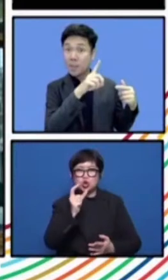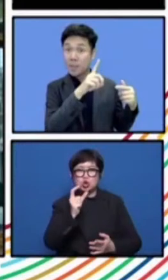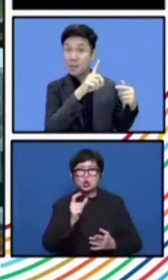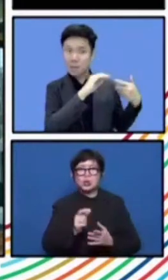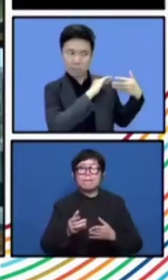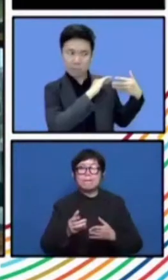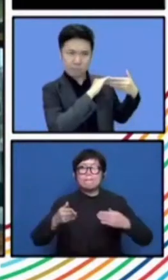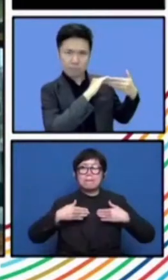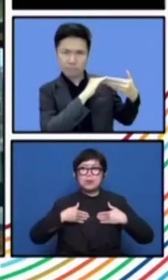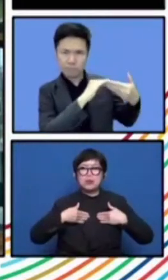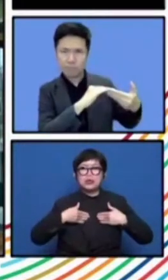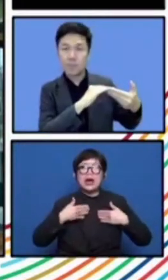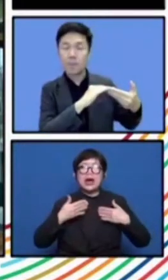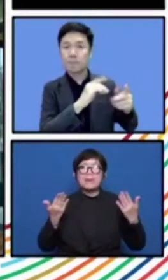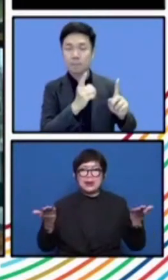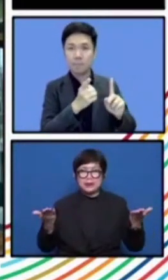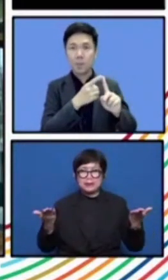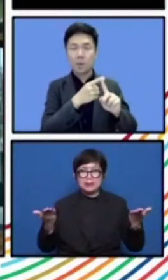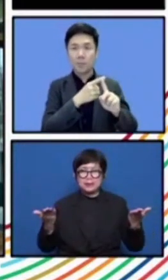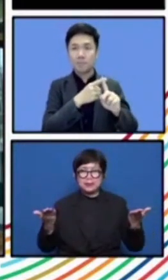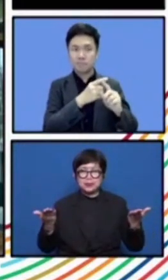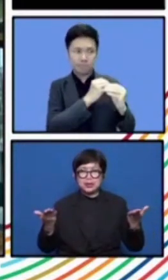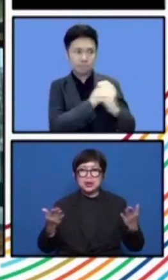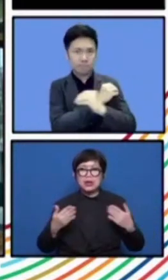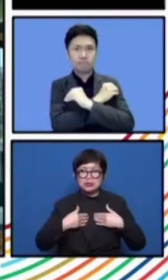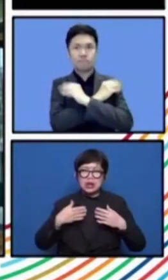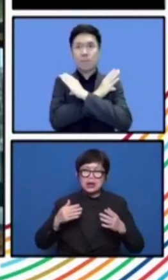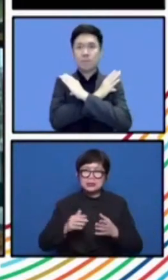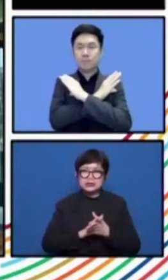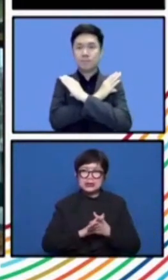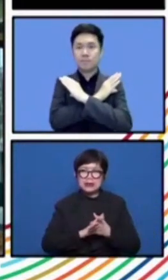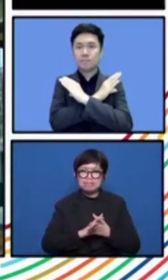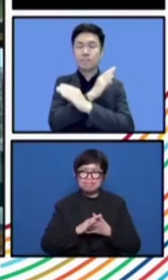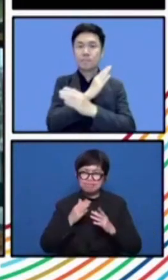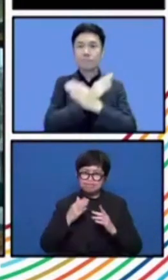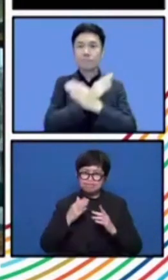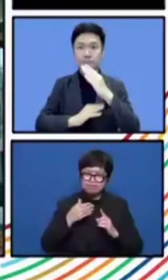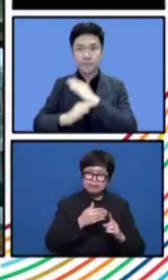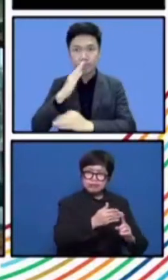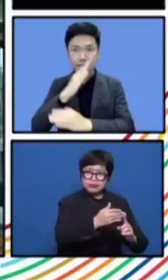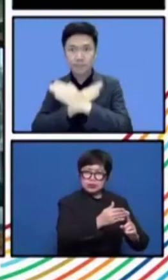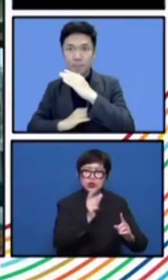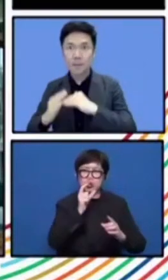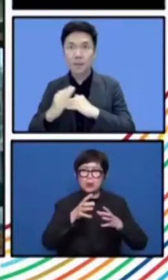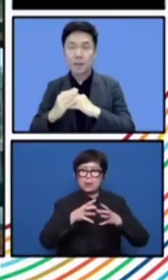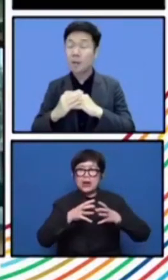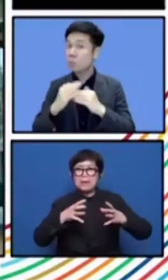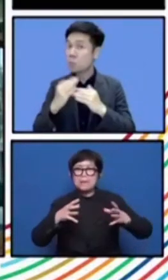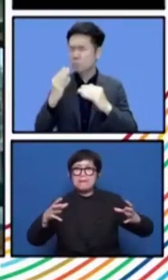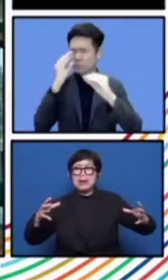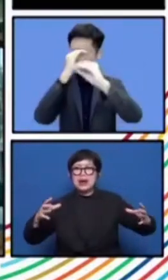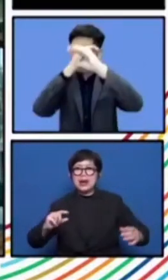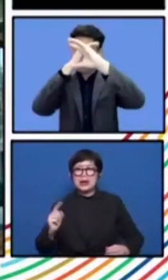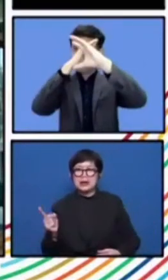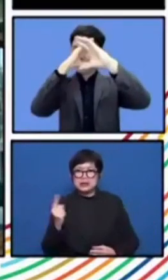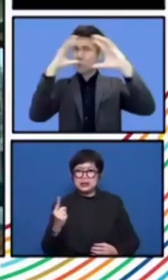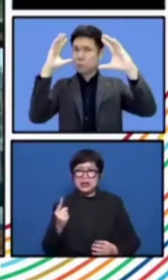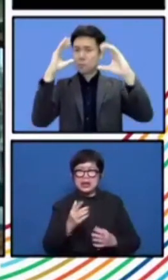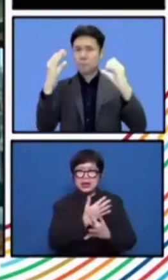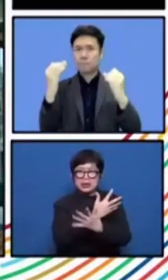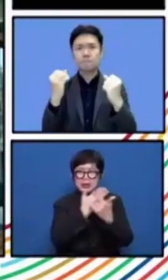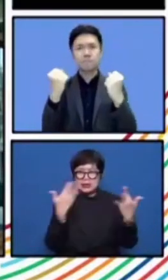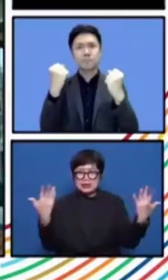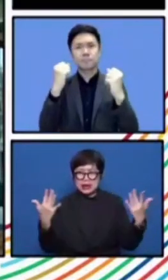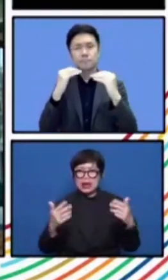nation with that needed and we are dreaming a resilient Society and